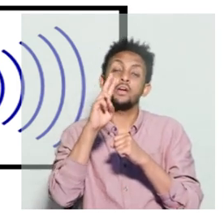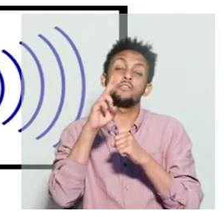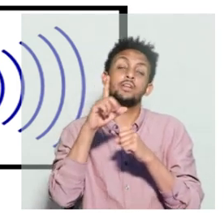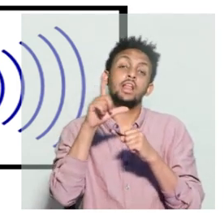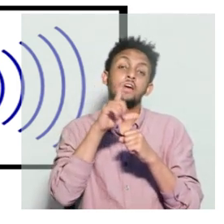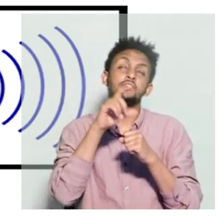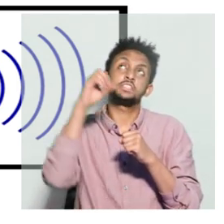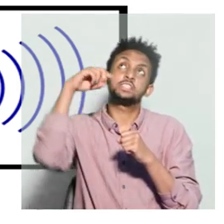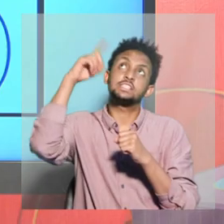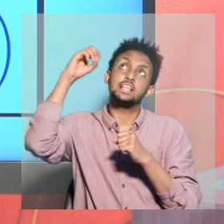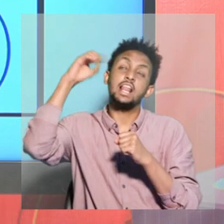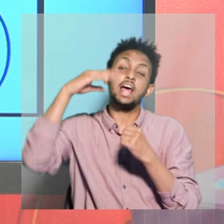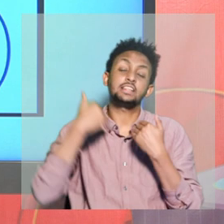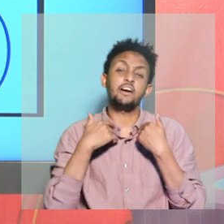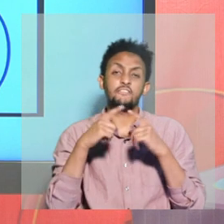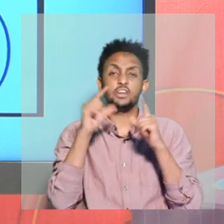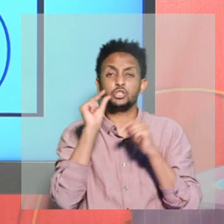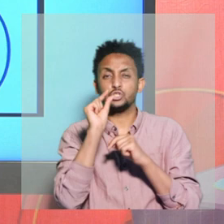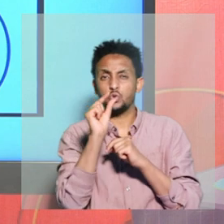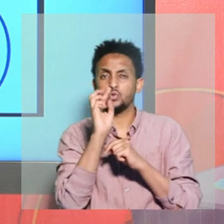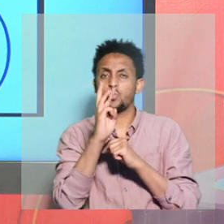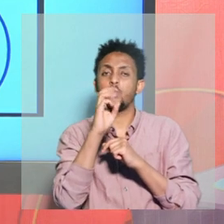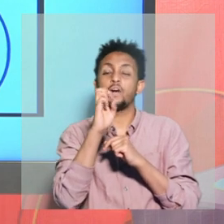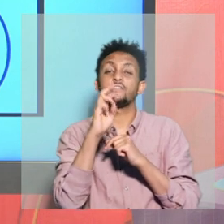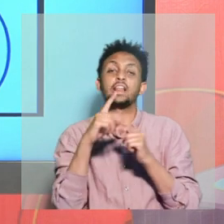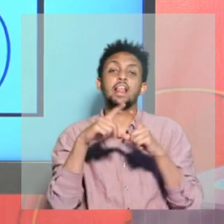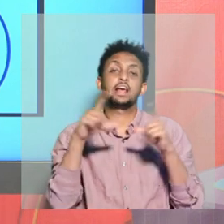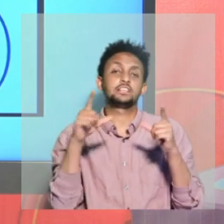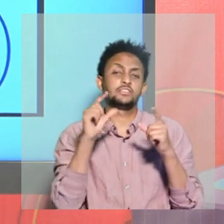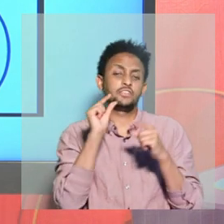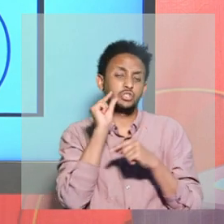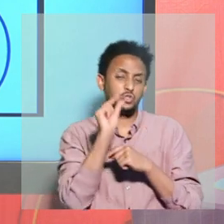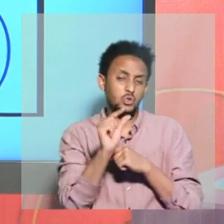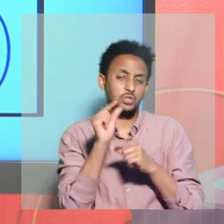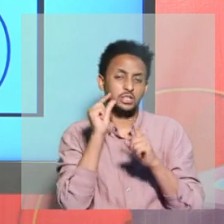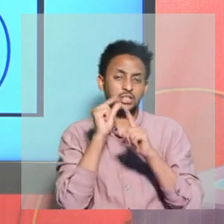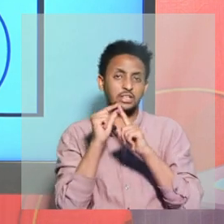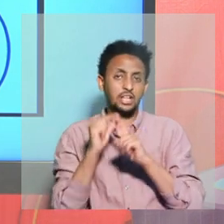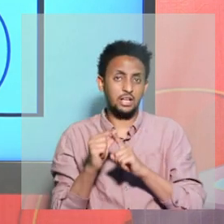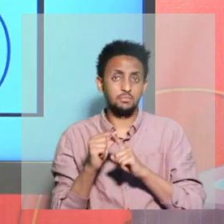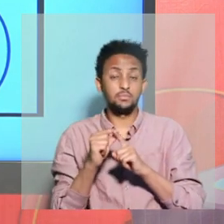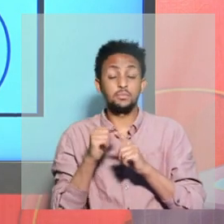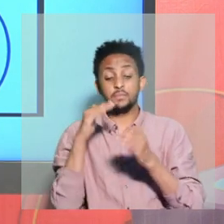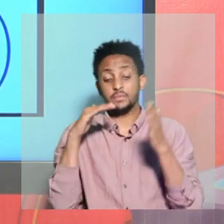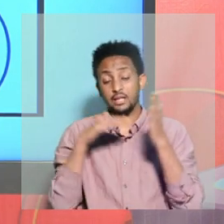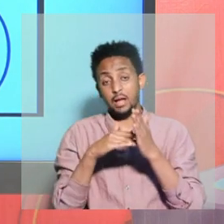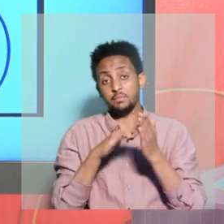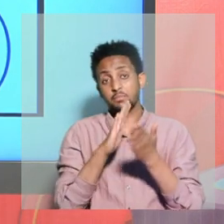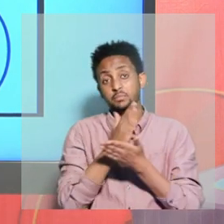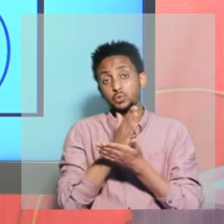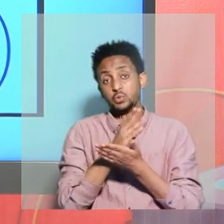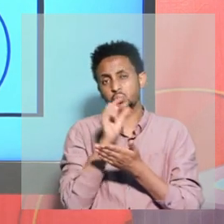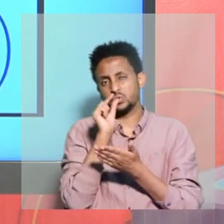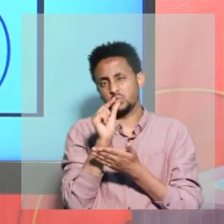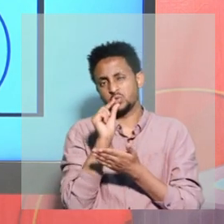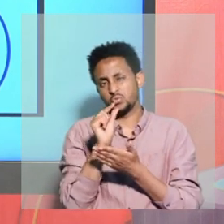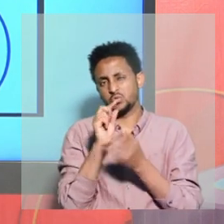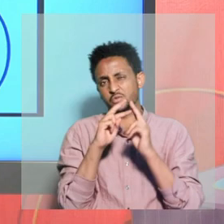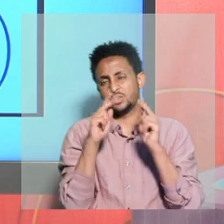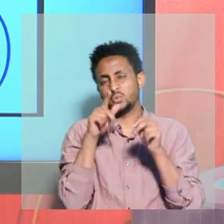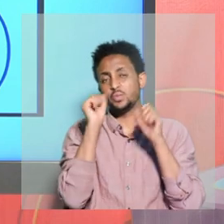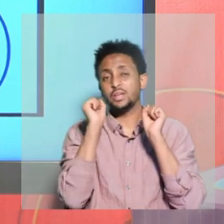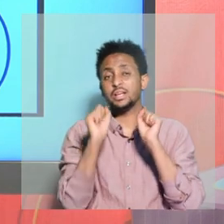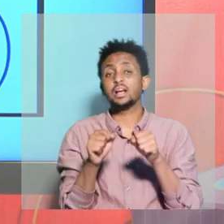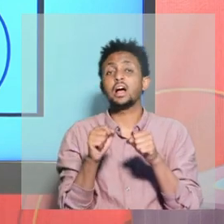like sunlight has a very short wavelength. For a very shorter wavelength, the gap should be very, very small so that we